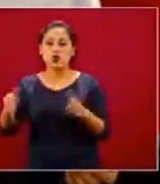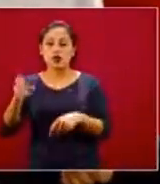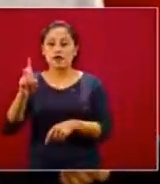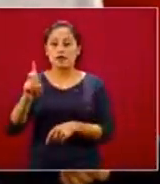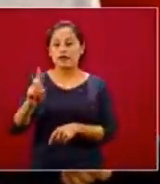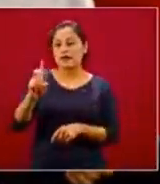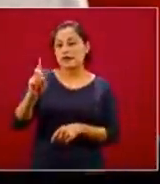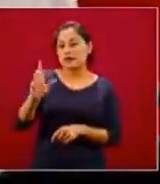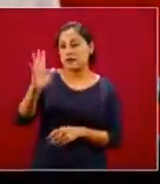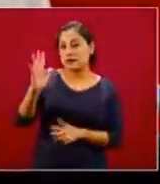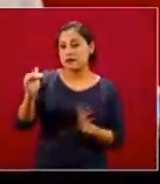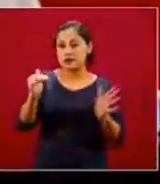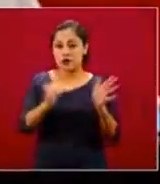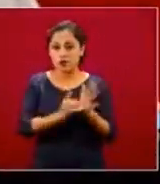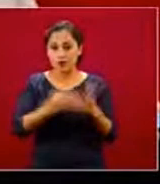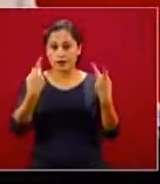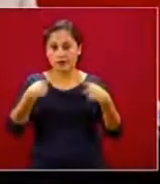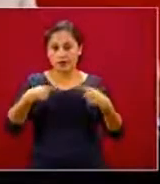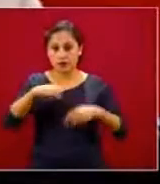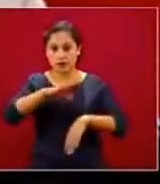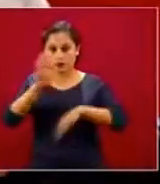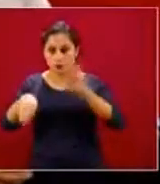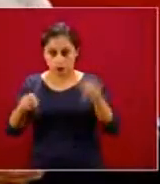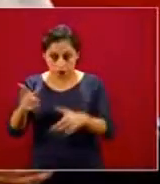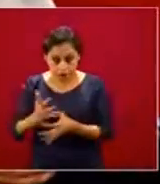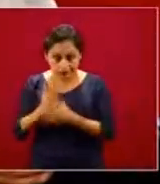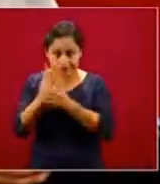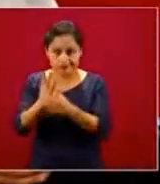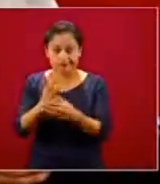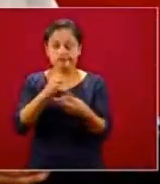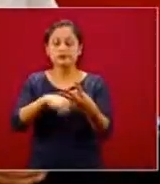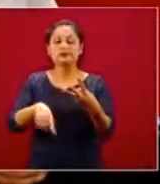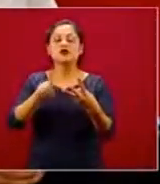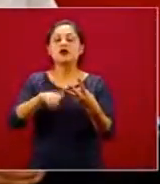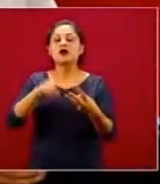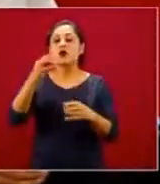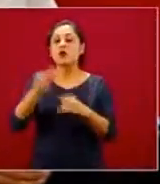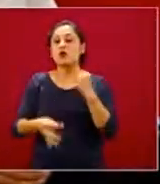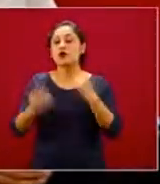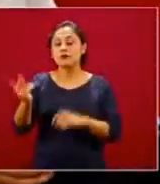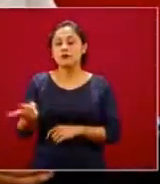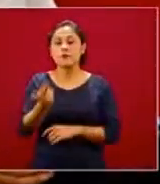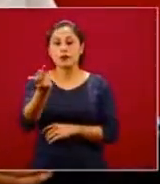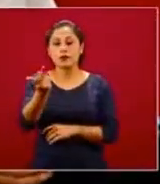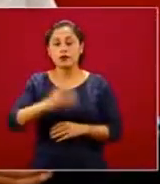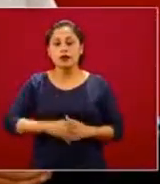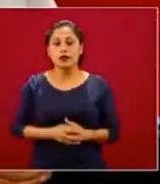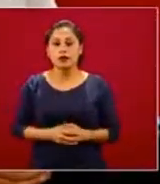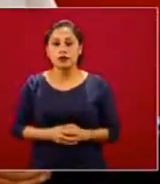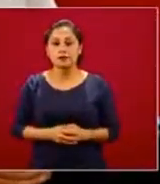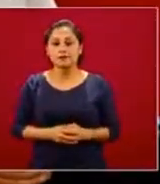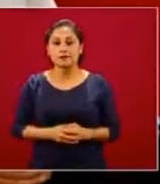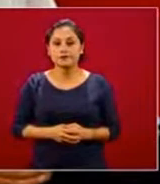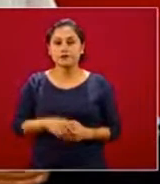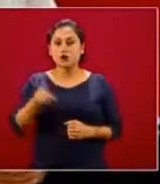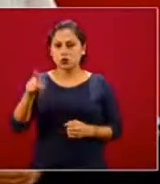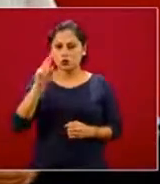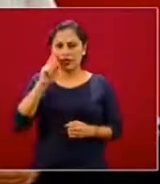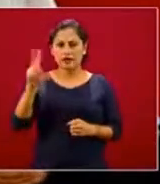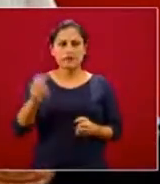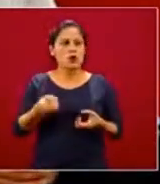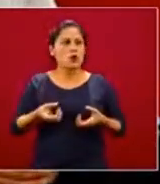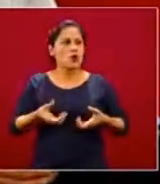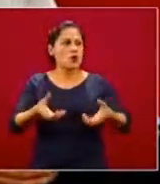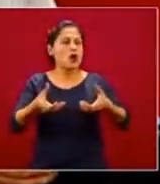could end up with 30 up to 35,000 deaths. And then next, I wanted to ask you if there's,